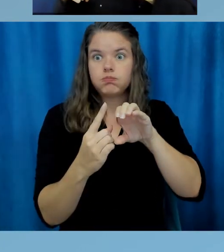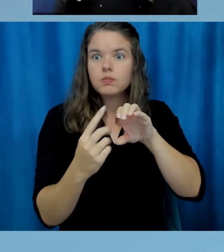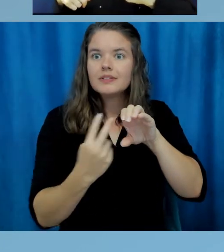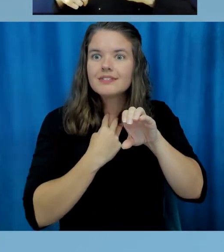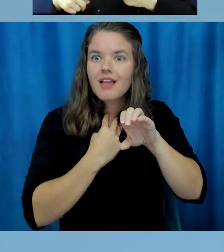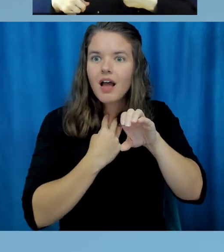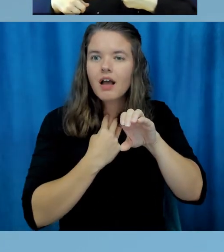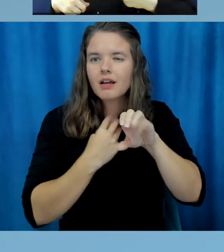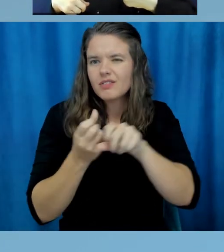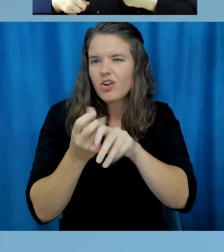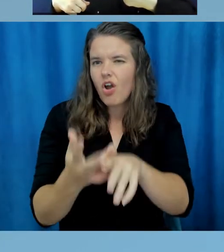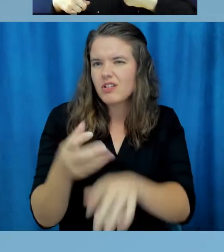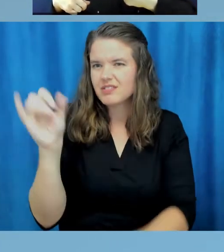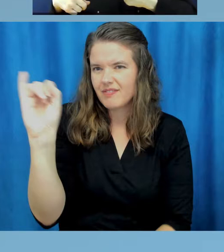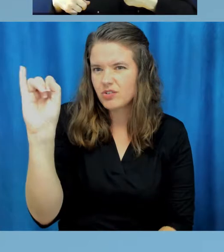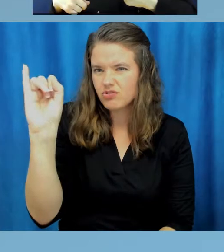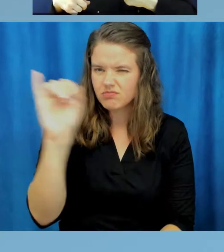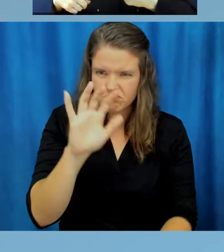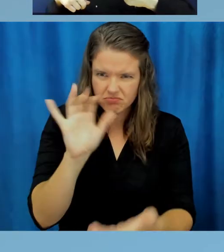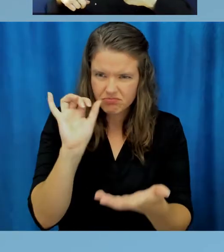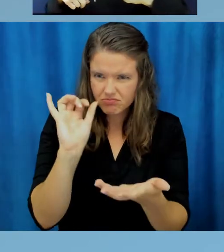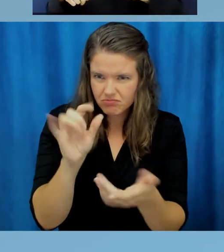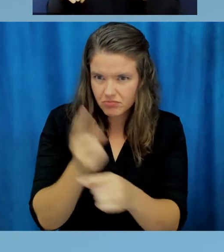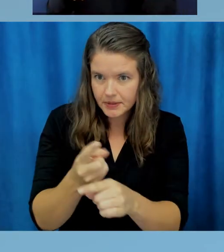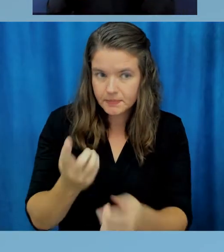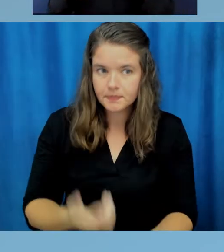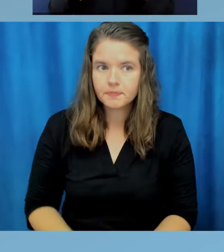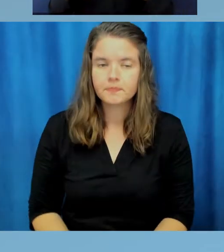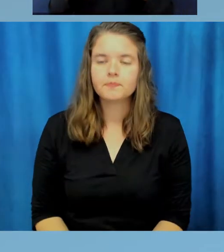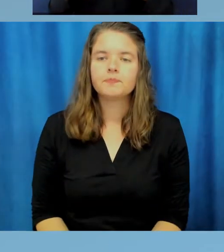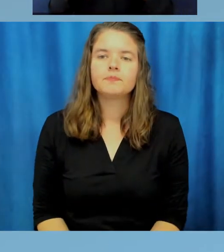pockets, causing an infection, right?